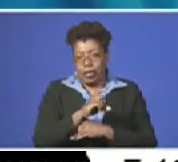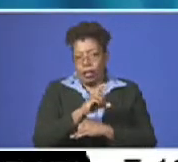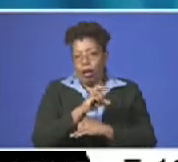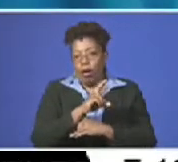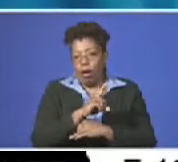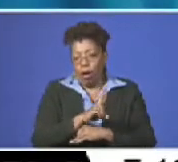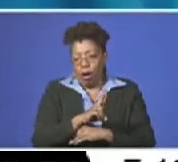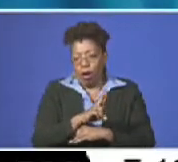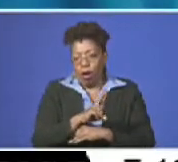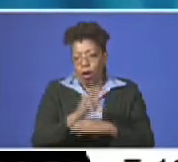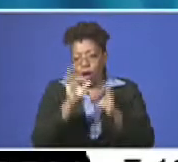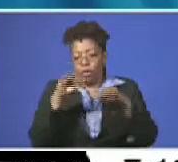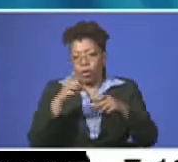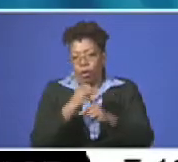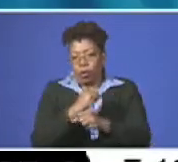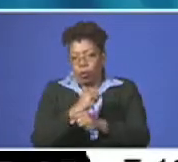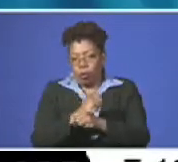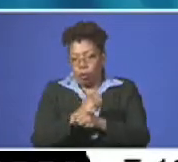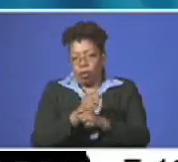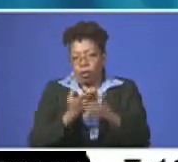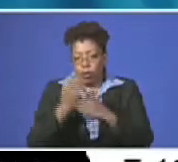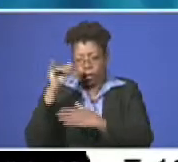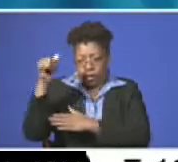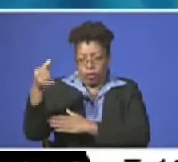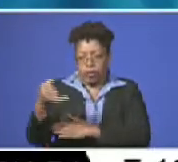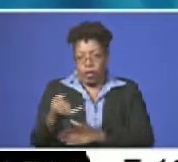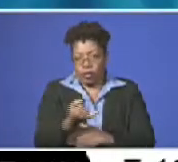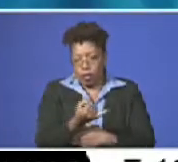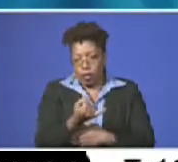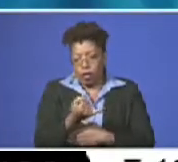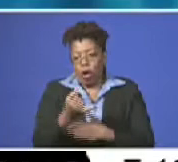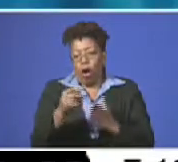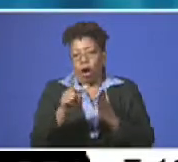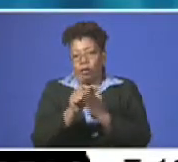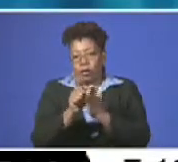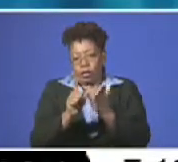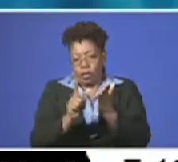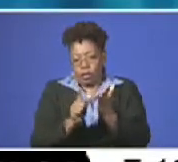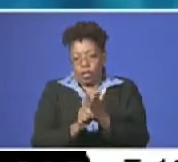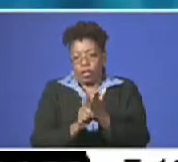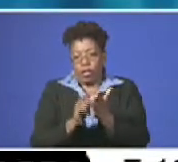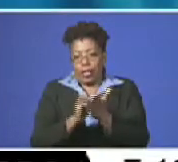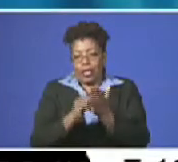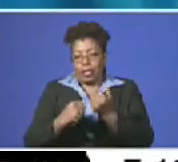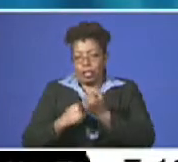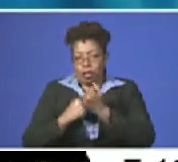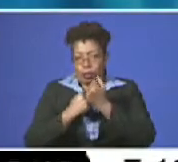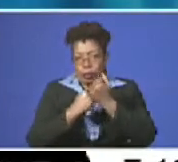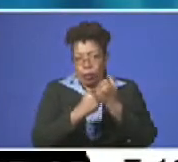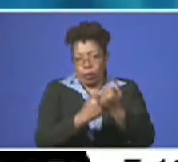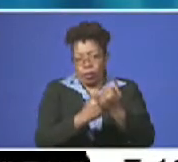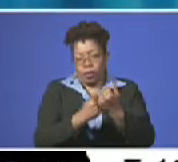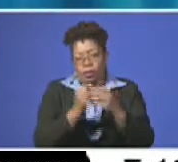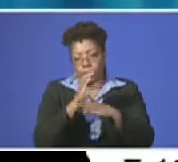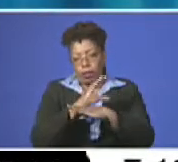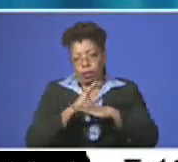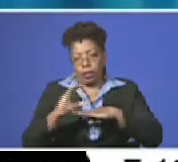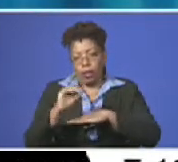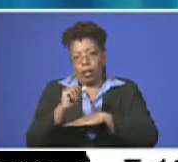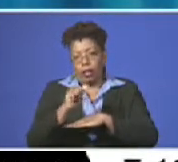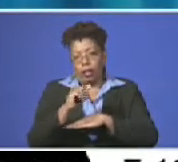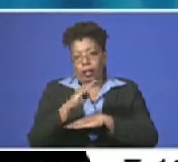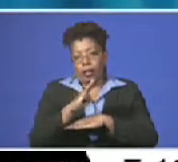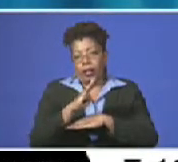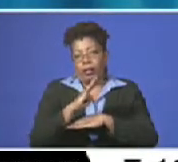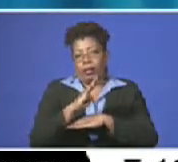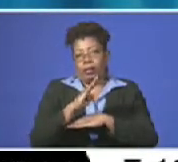framework through the introduction of legislation that supports international commercial arbitration,